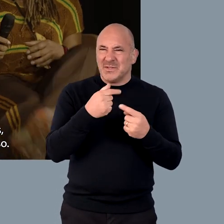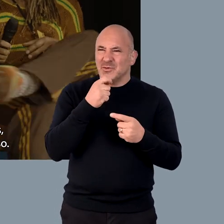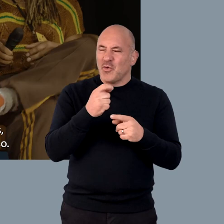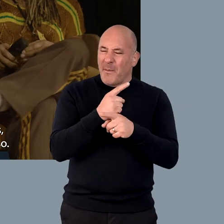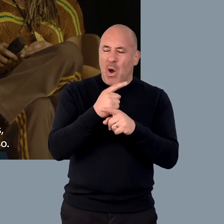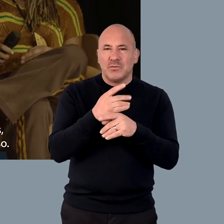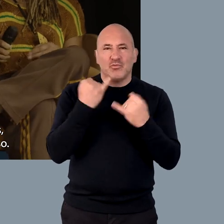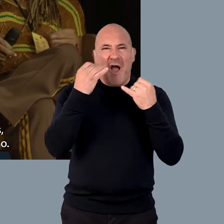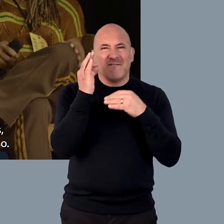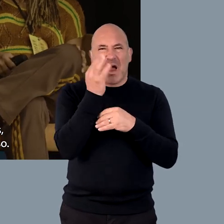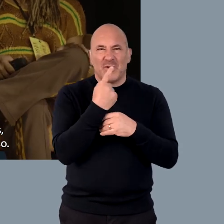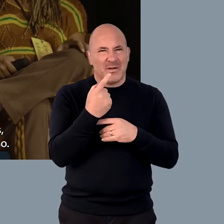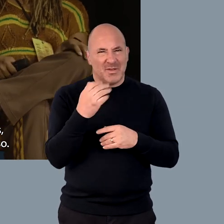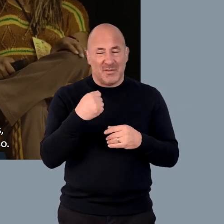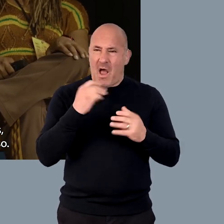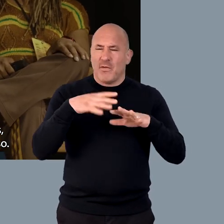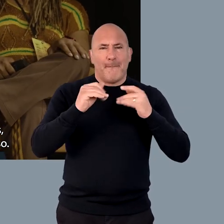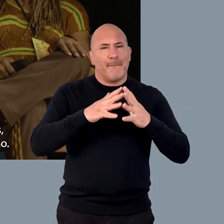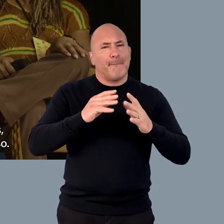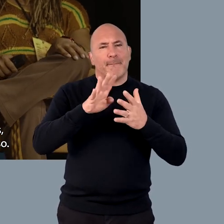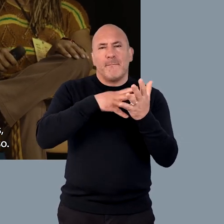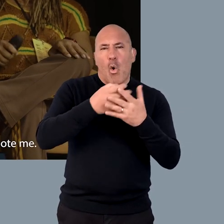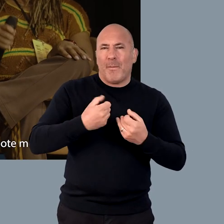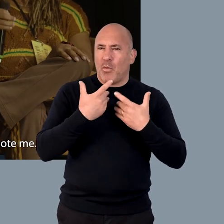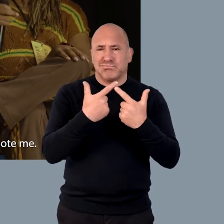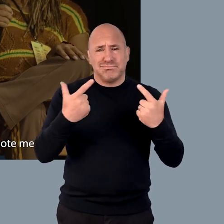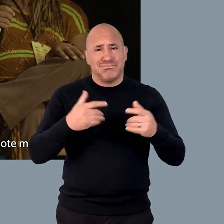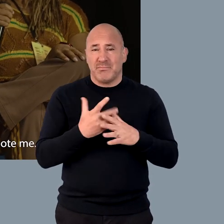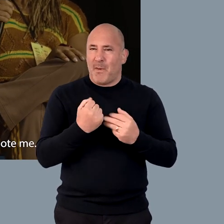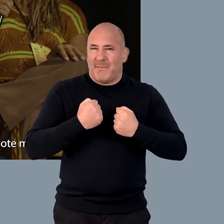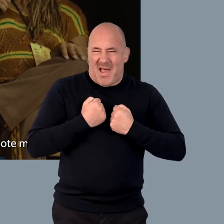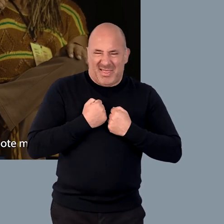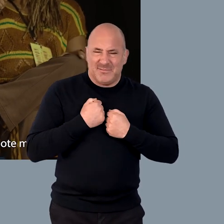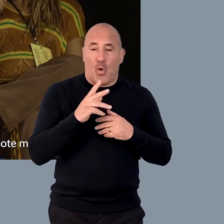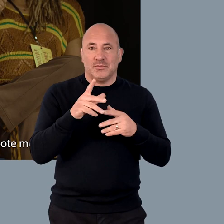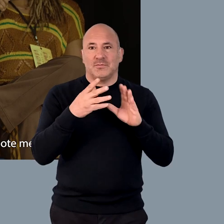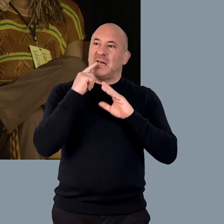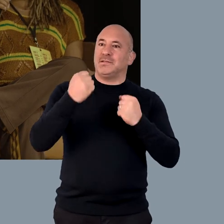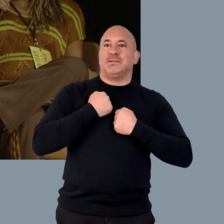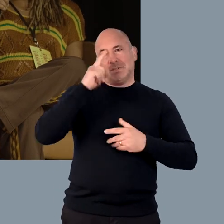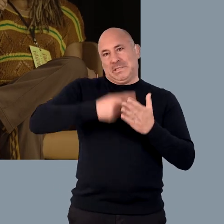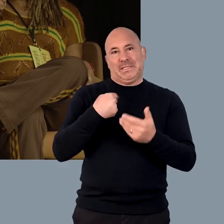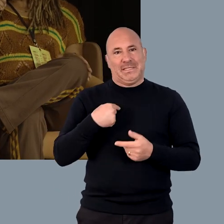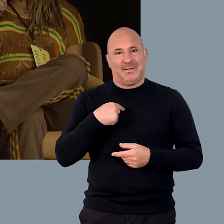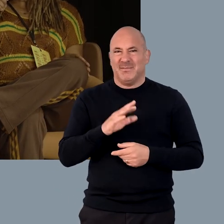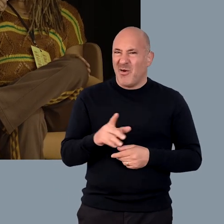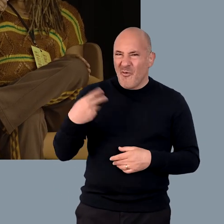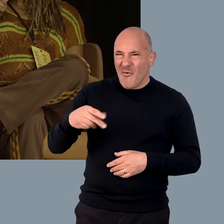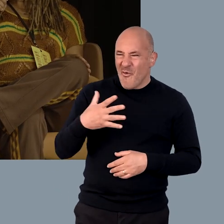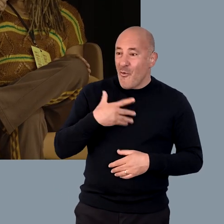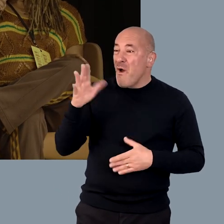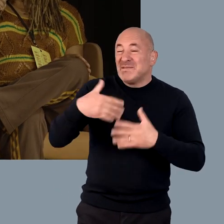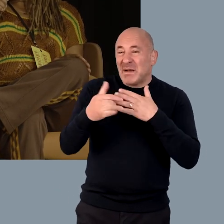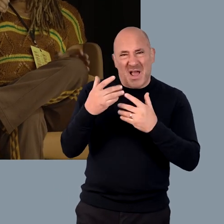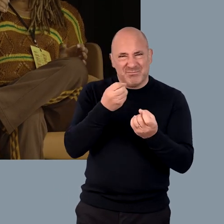wildflowers. I can't find it as lots of Poetry, um, so but it might not be my own thing. So don't quote me It's awesome.